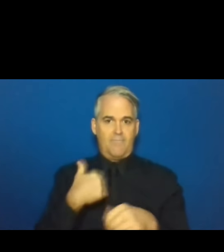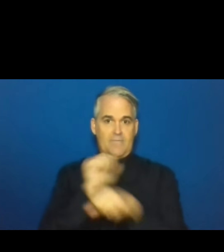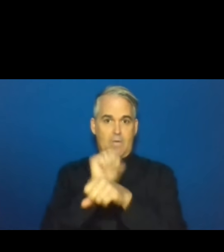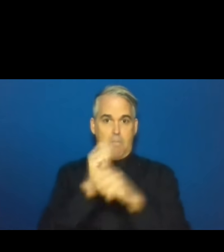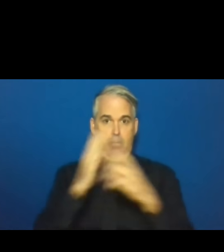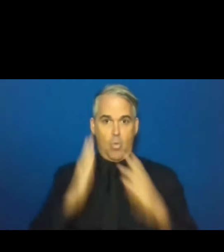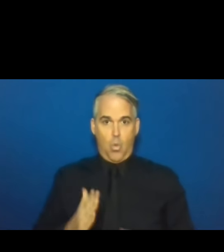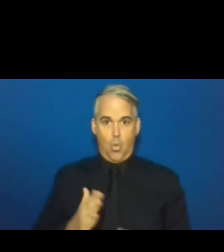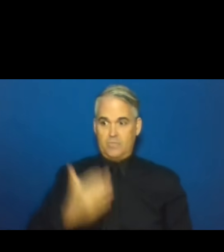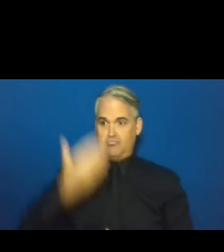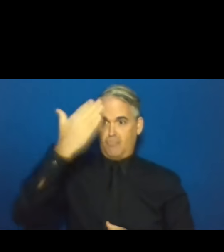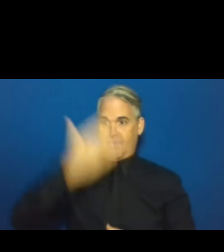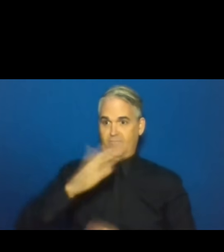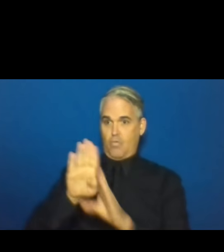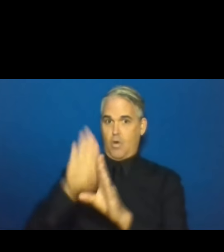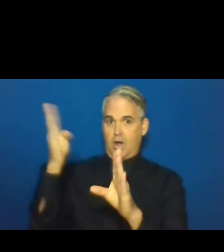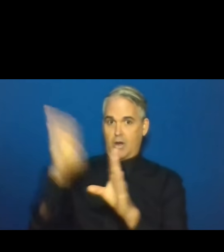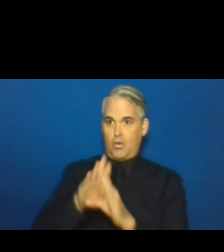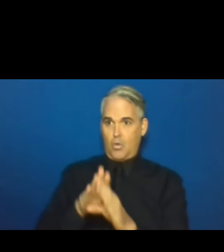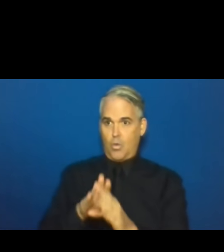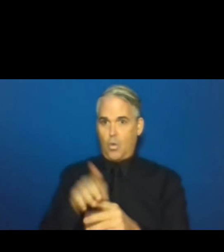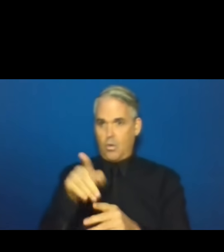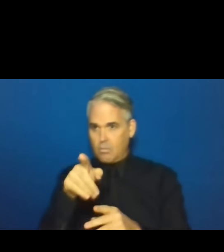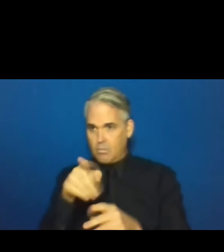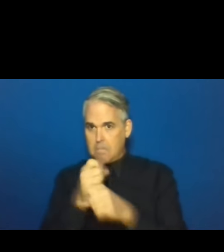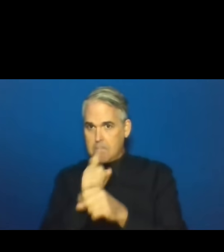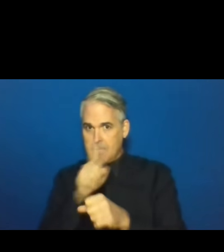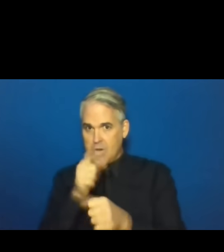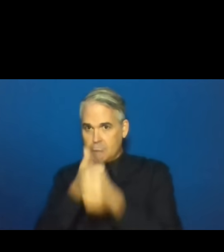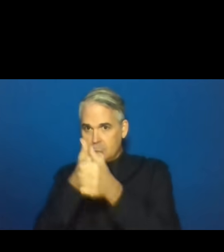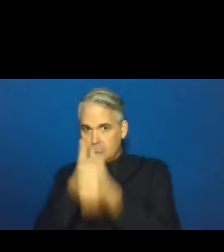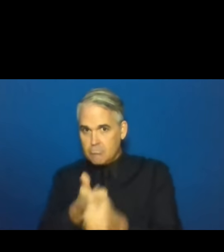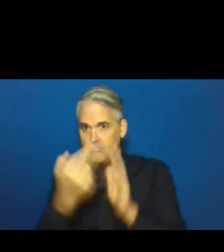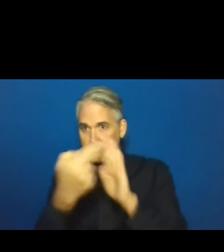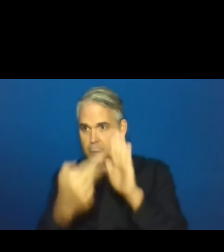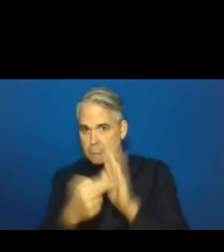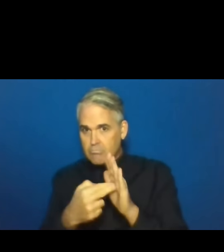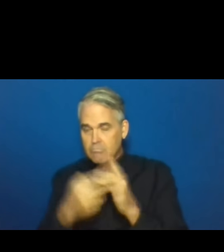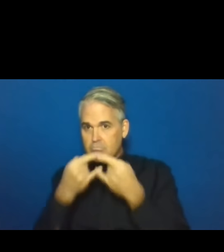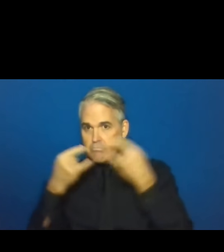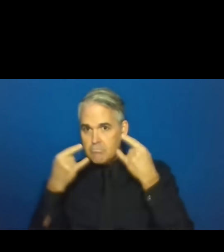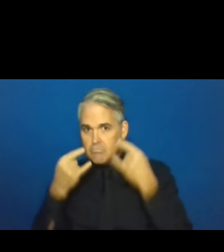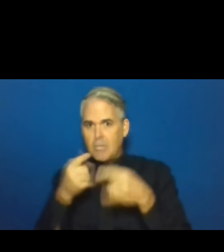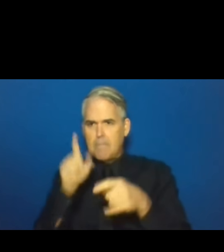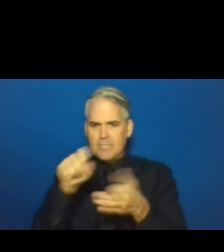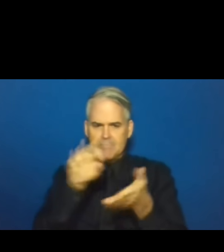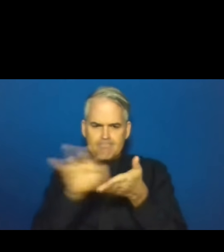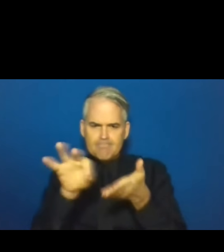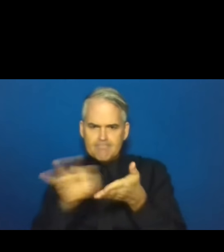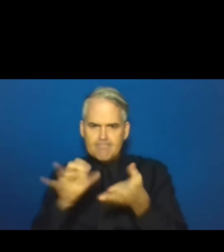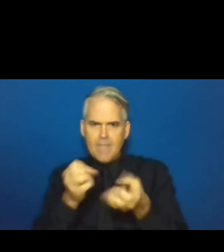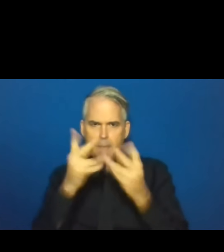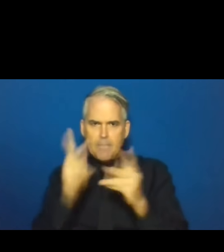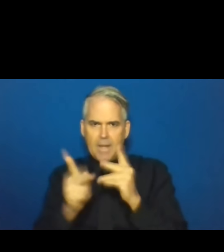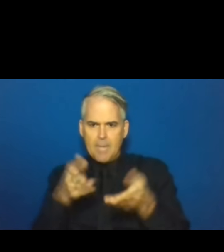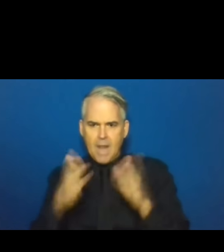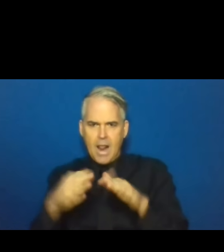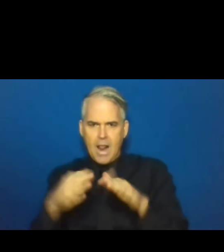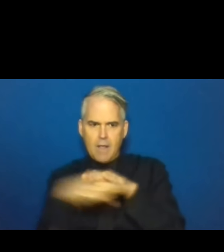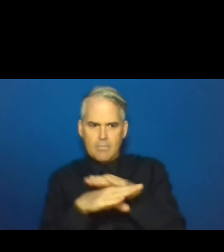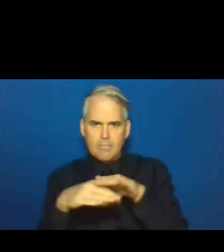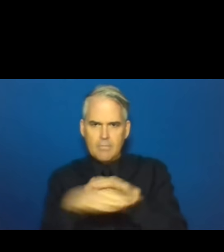entrances counting patrons to assure compliance with capacity limits. Again, I want to strongly encourage and